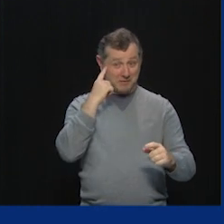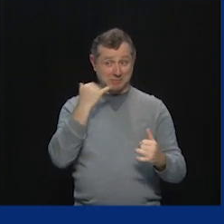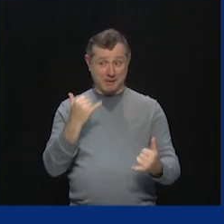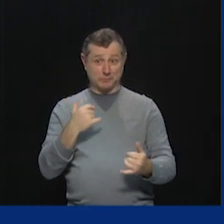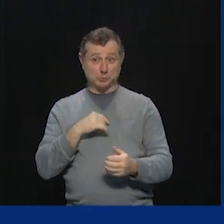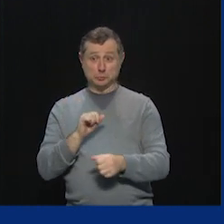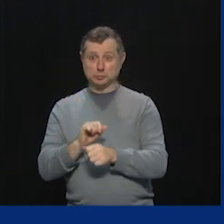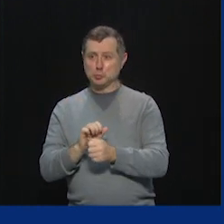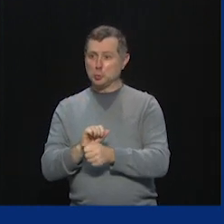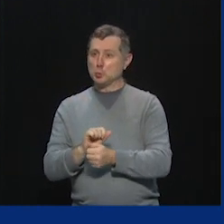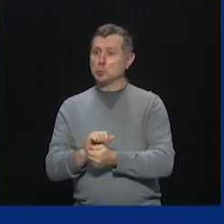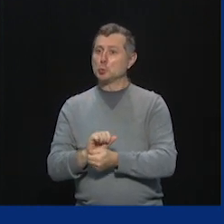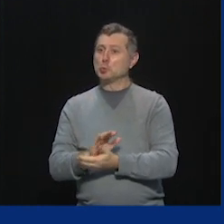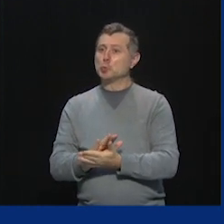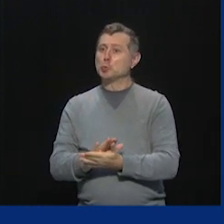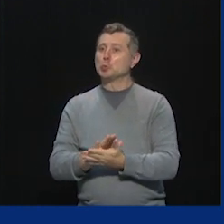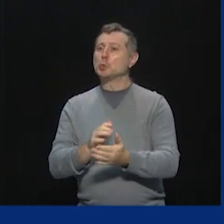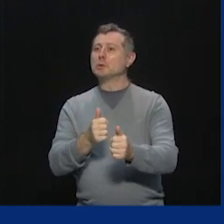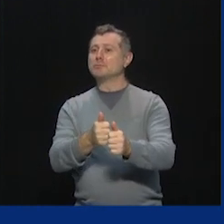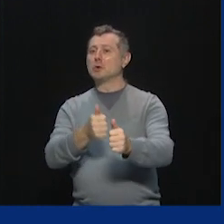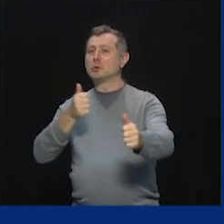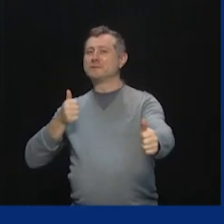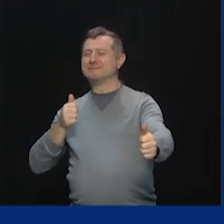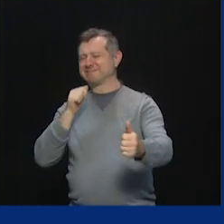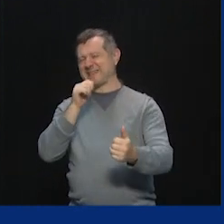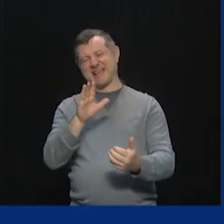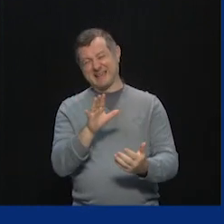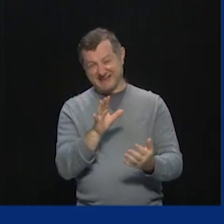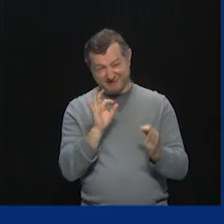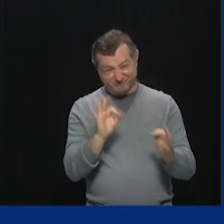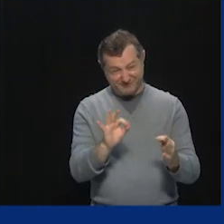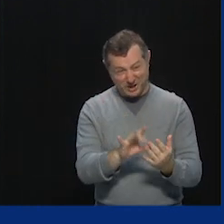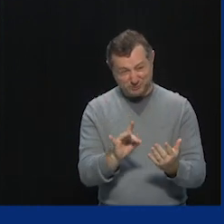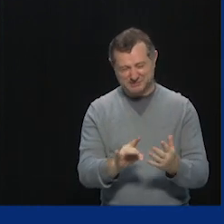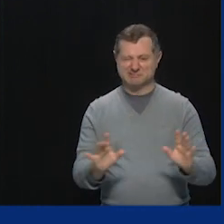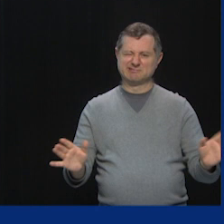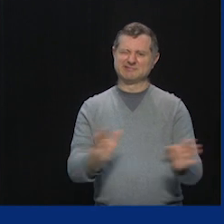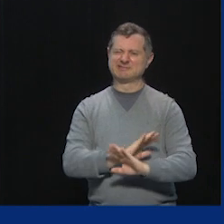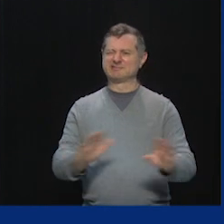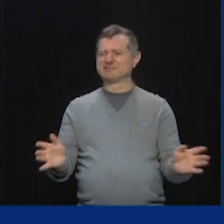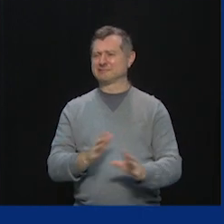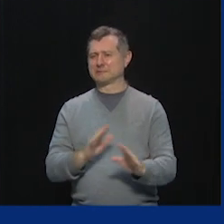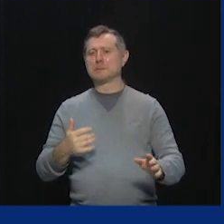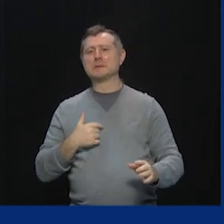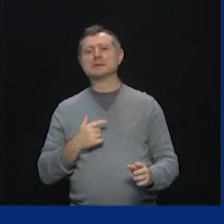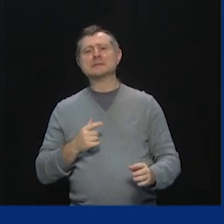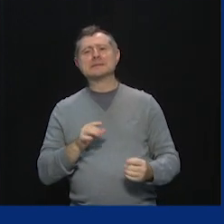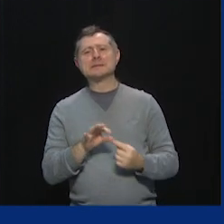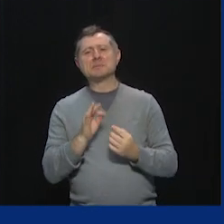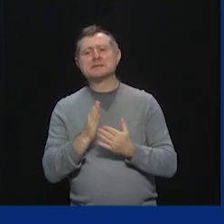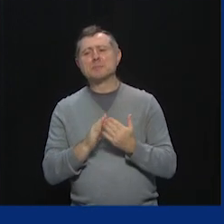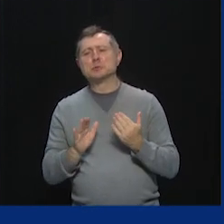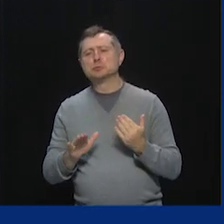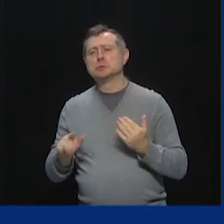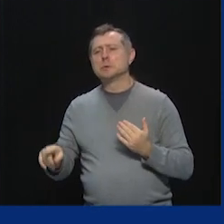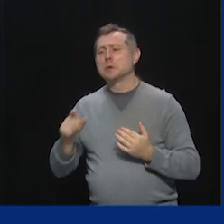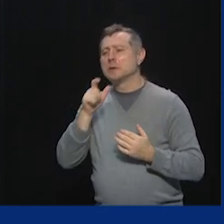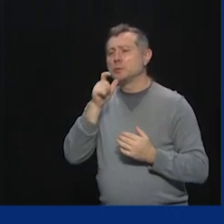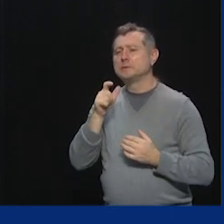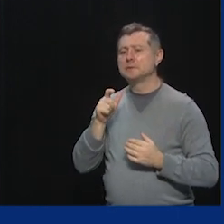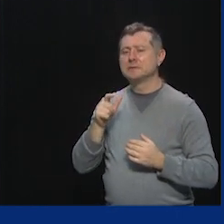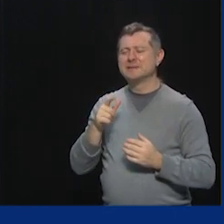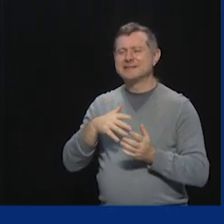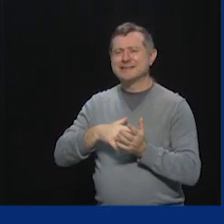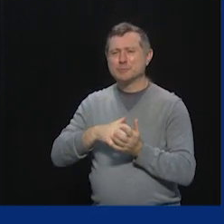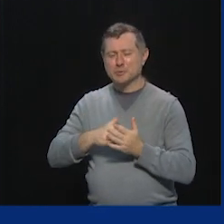will continue to work against that wherever possible, except for children who are immunocompromised and absolutely need to have an option, and we